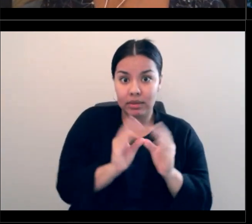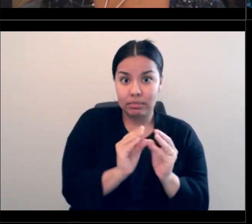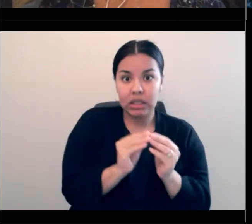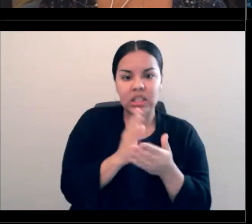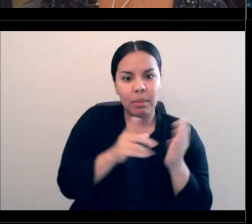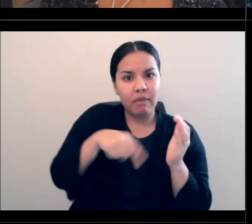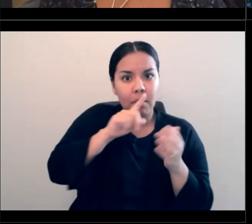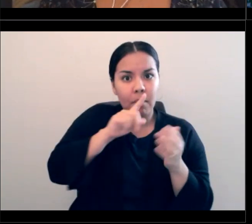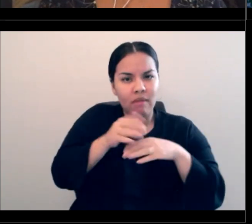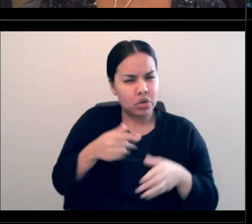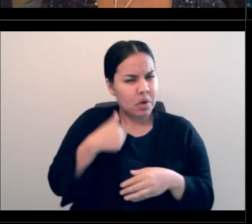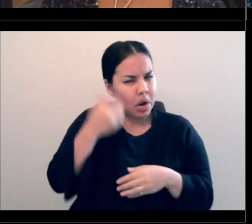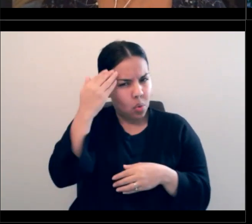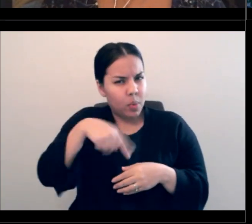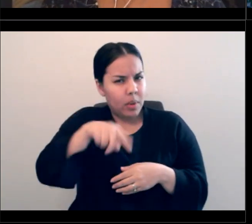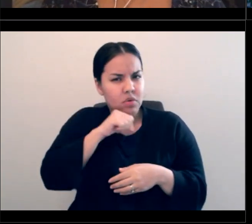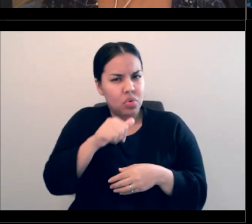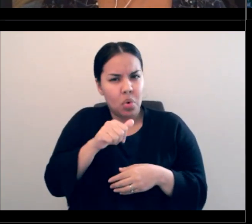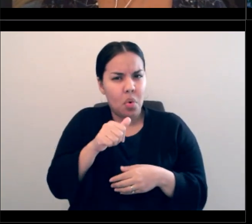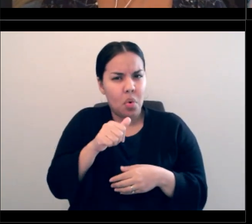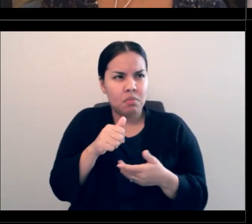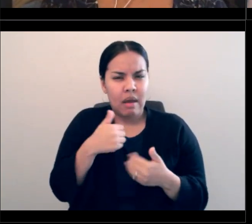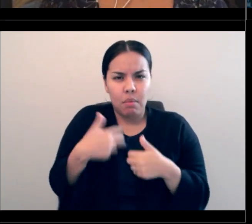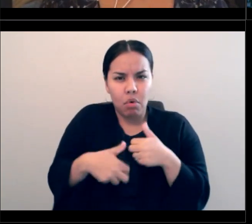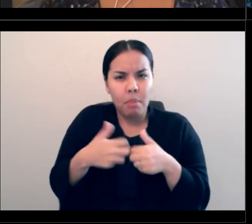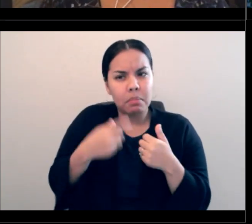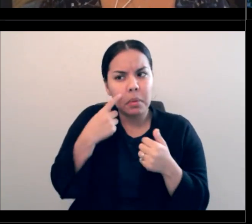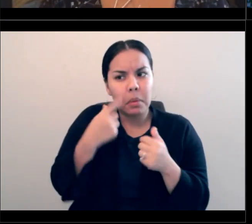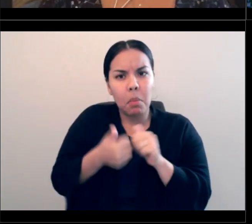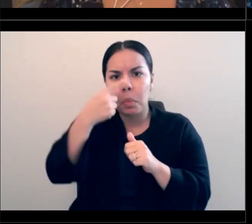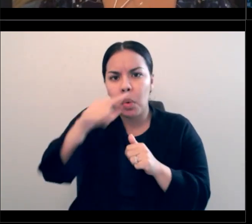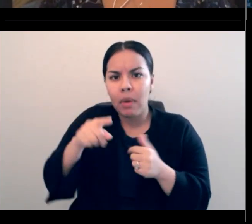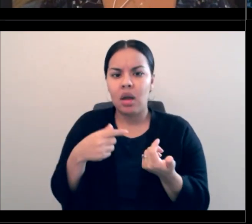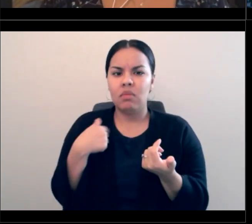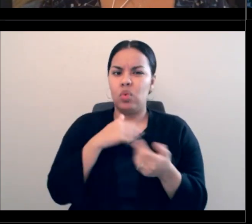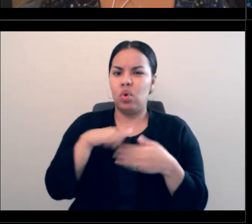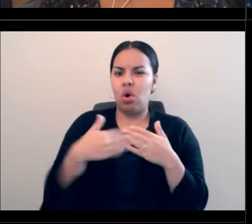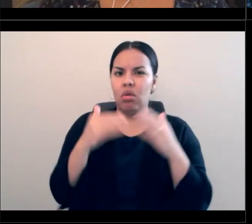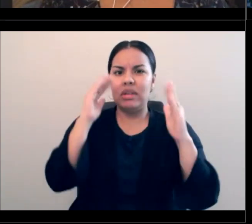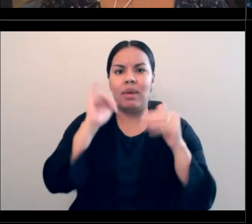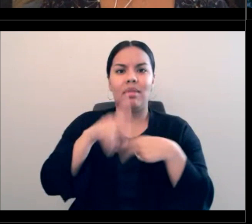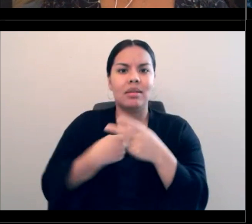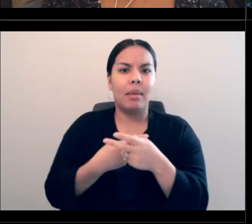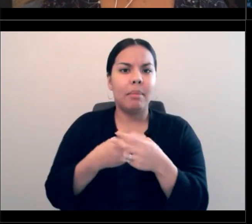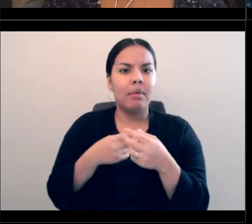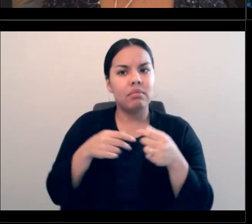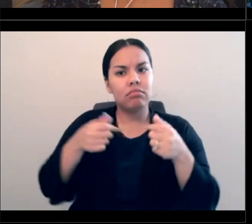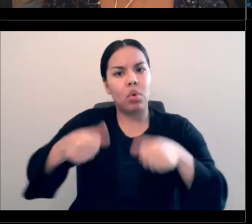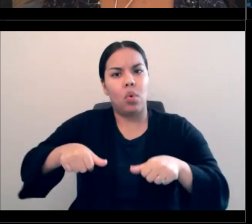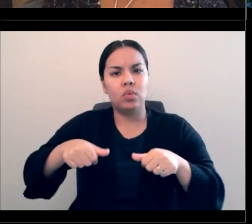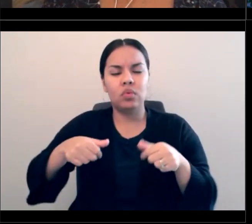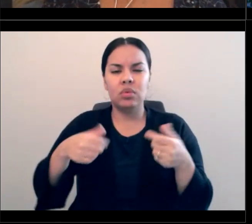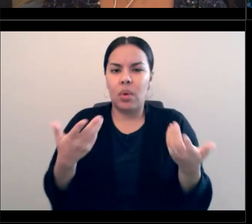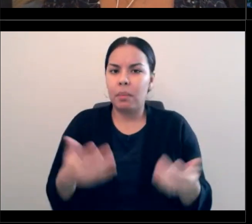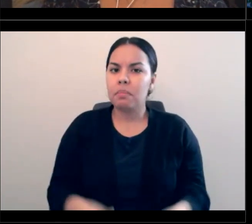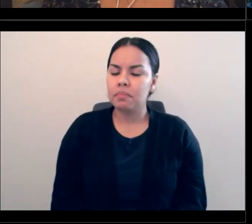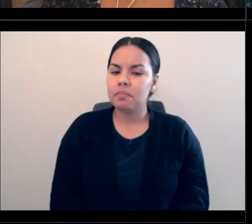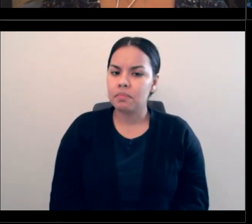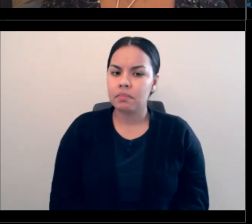dissertation or whatever. Actually, I think all of us kind of expect that kind of stuff. So yeah, I would say, again, I